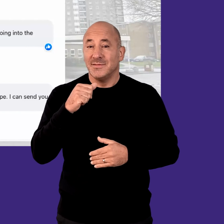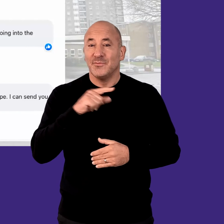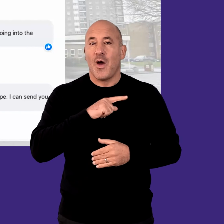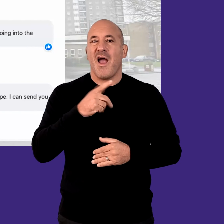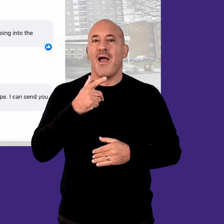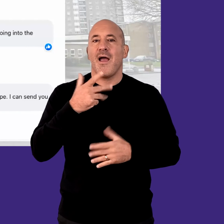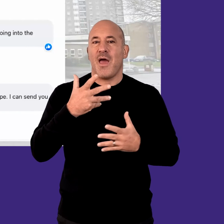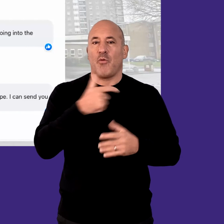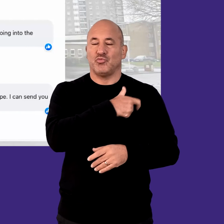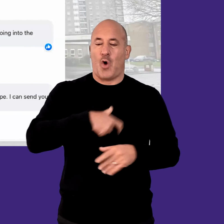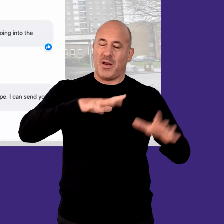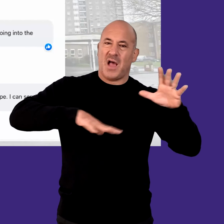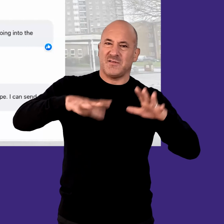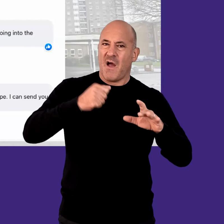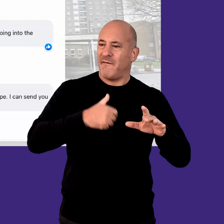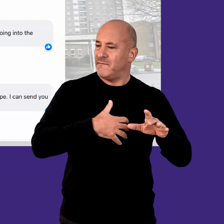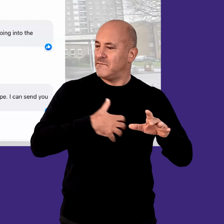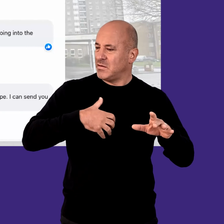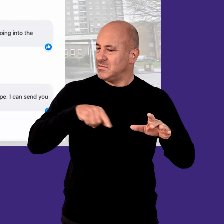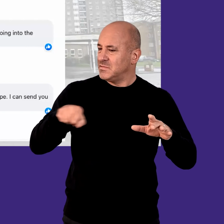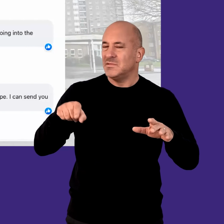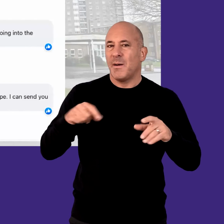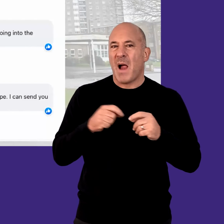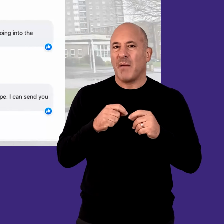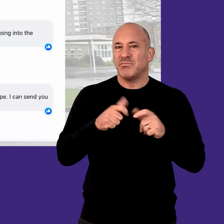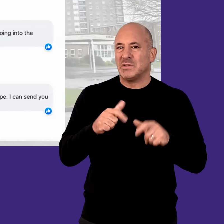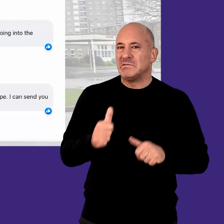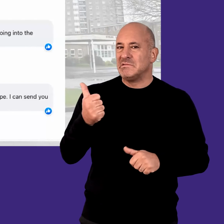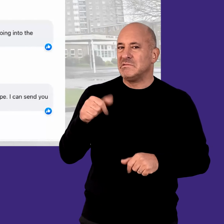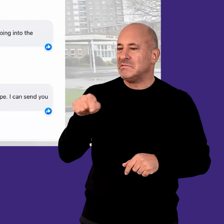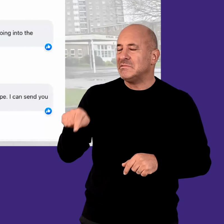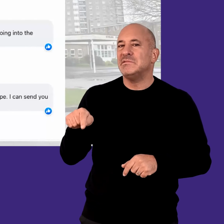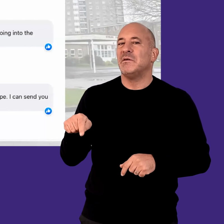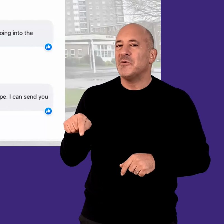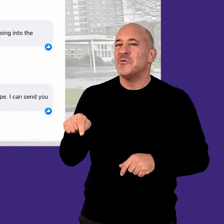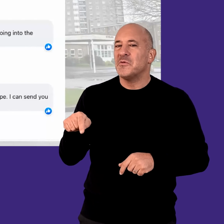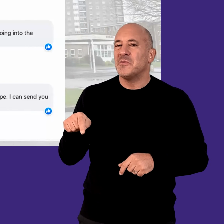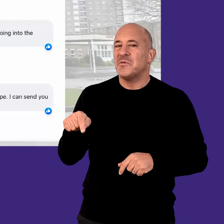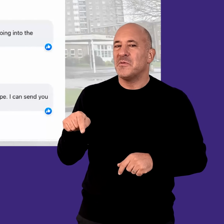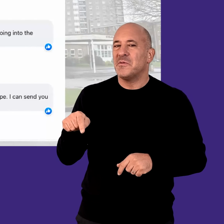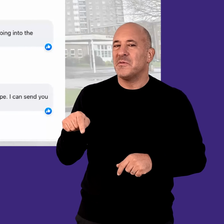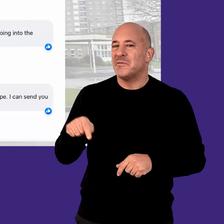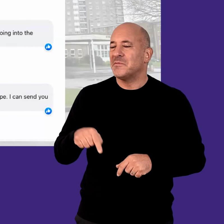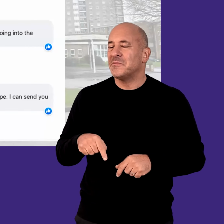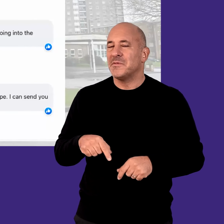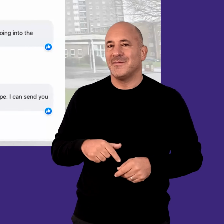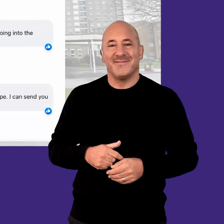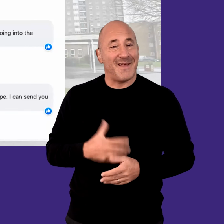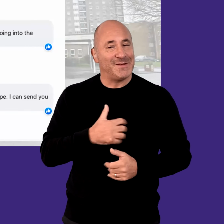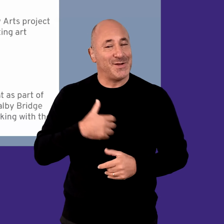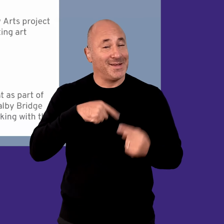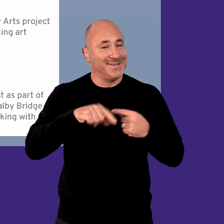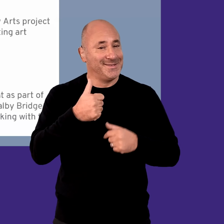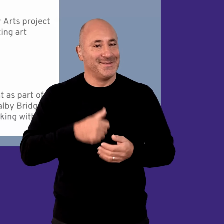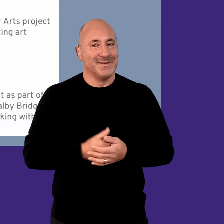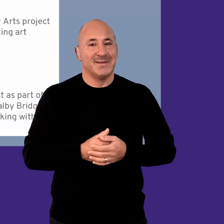is really nice. So we're creating a little bit of jealousy within the estate, within Doncaster as well now.